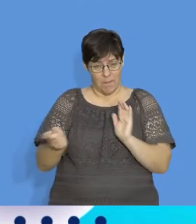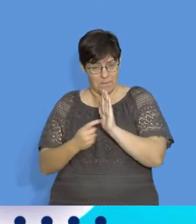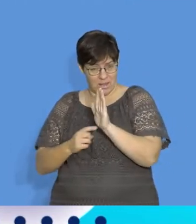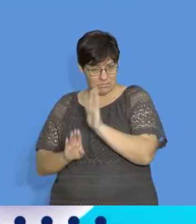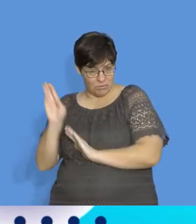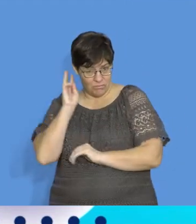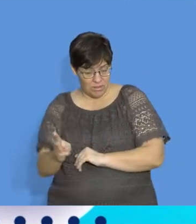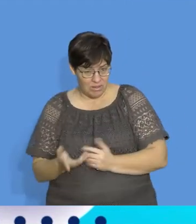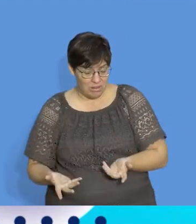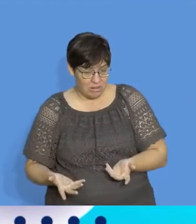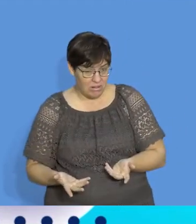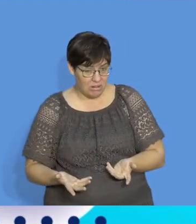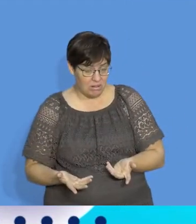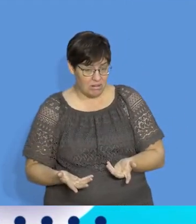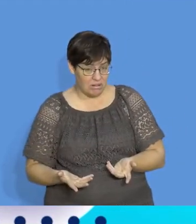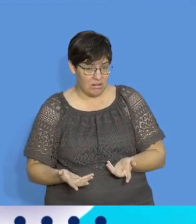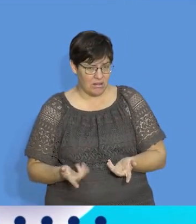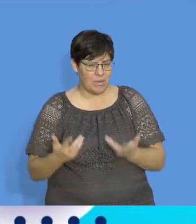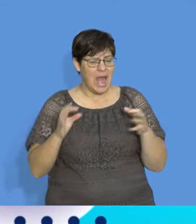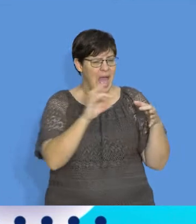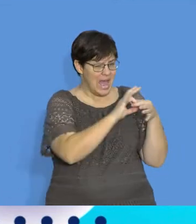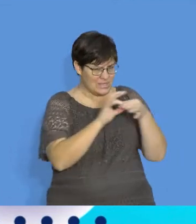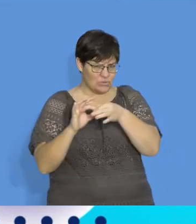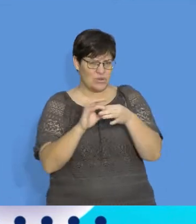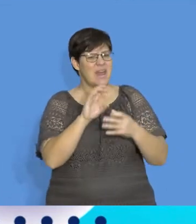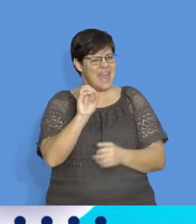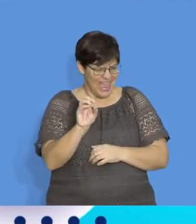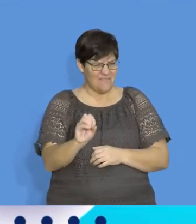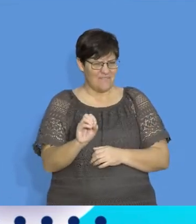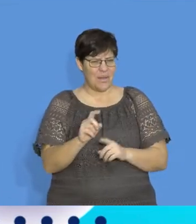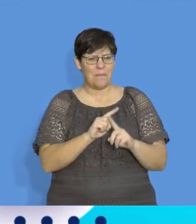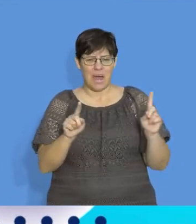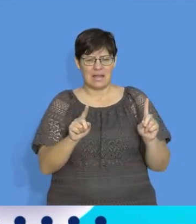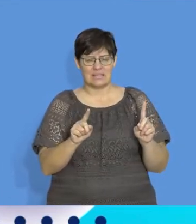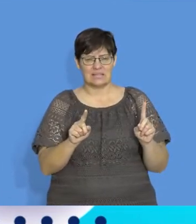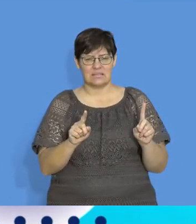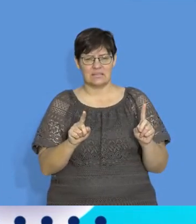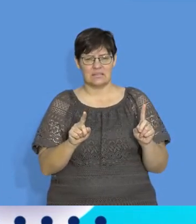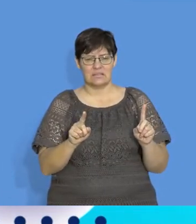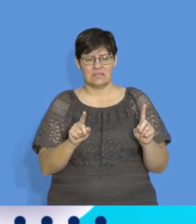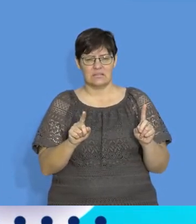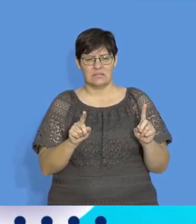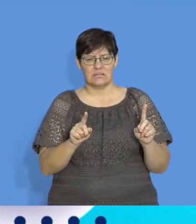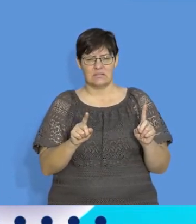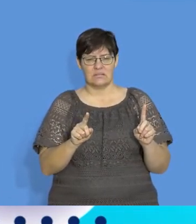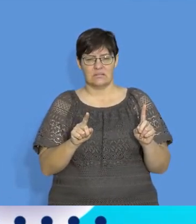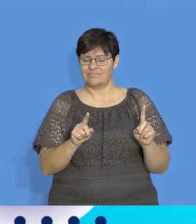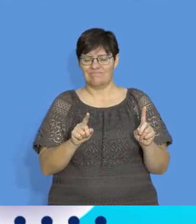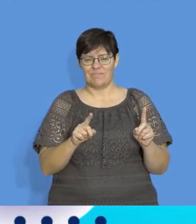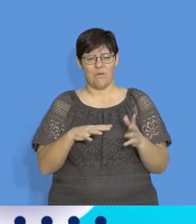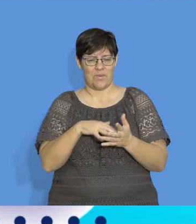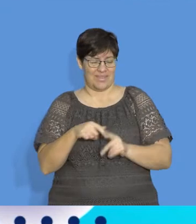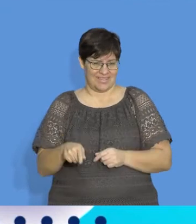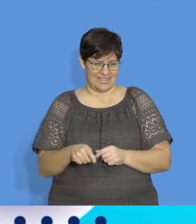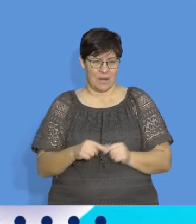will my marks improve? There is an association, but which is stronger? The